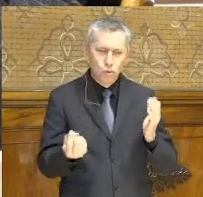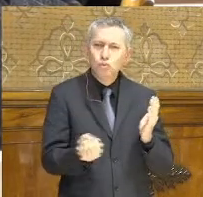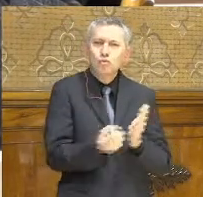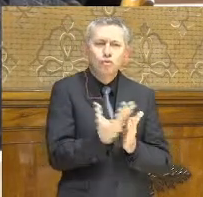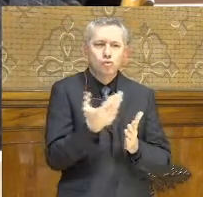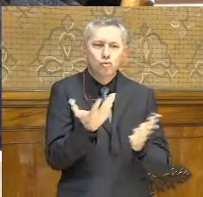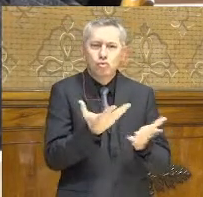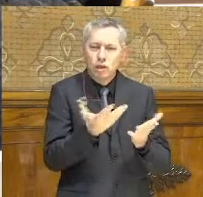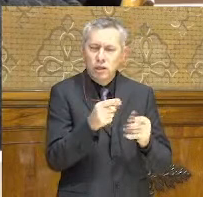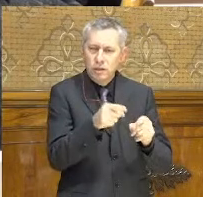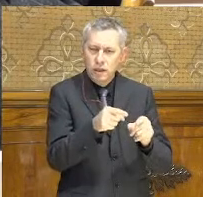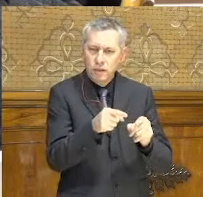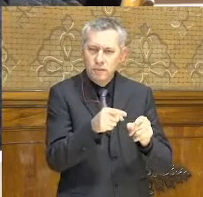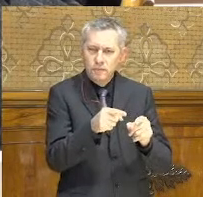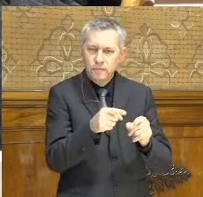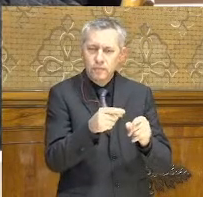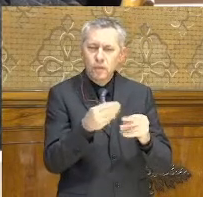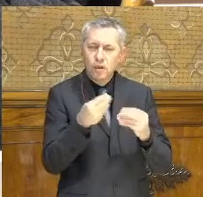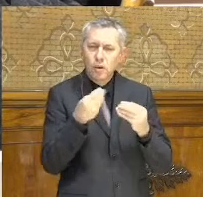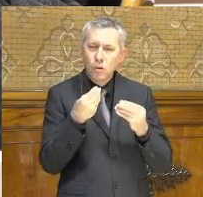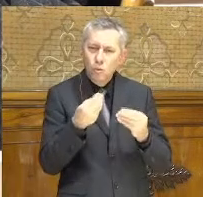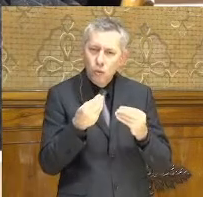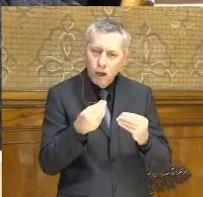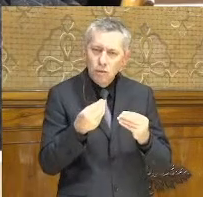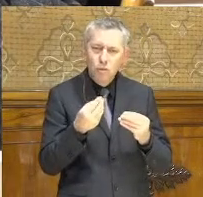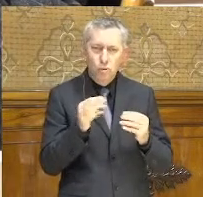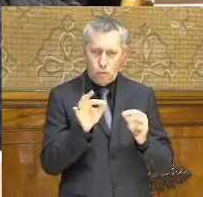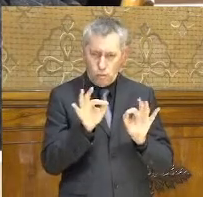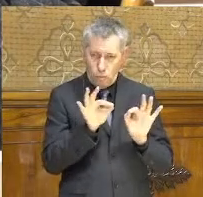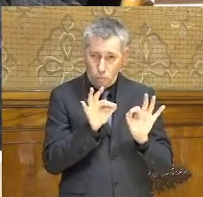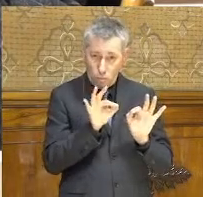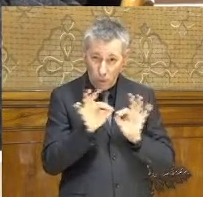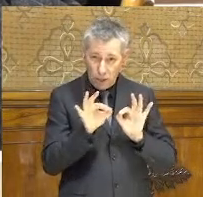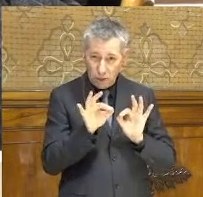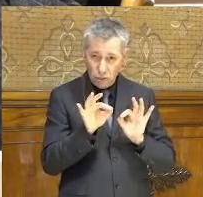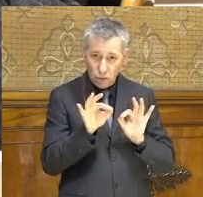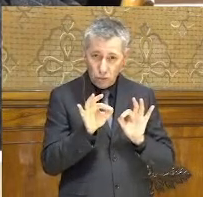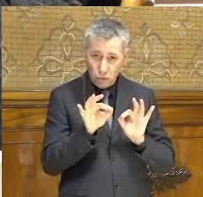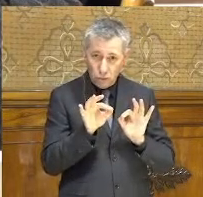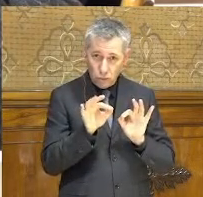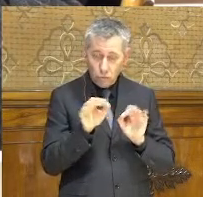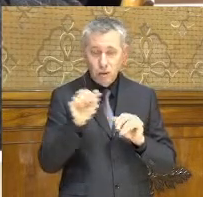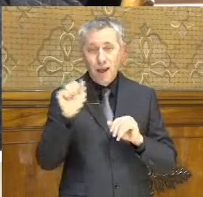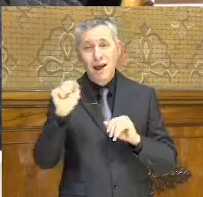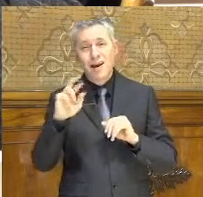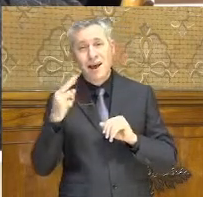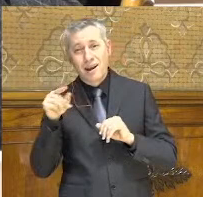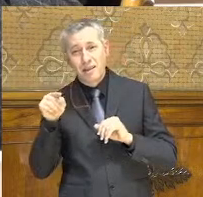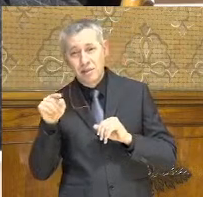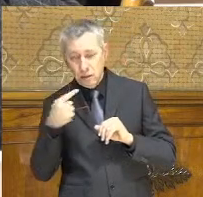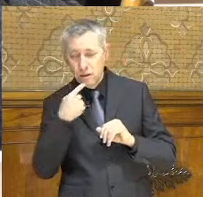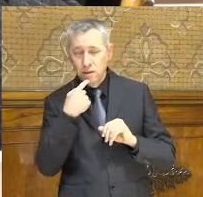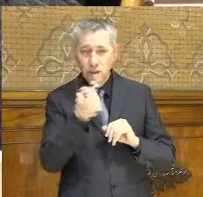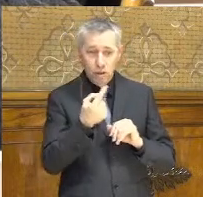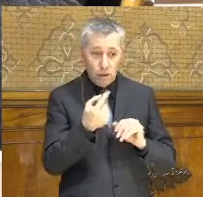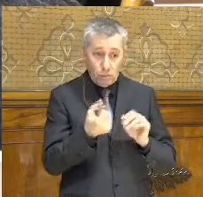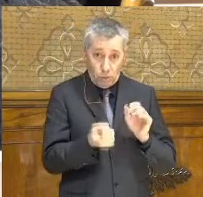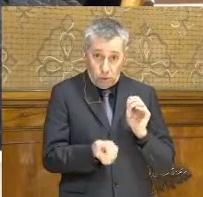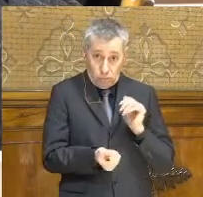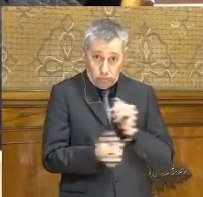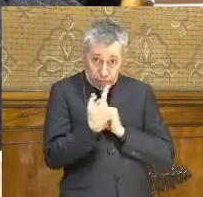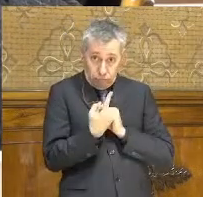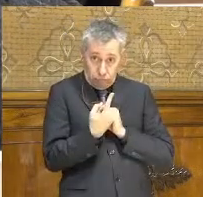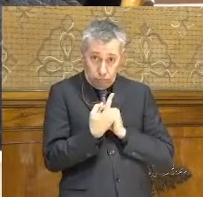it's only in the performative moment that the agency of freedom has. If you sit at home and think, I'm free, you